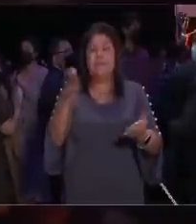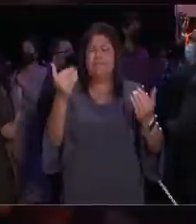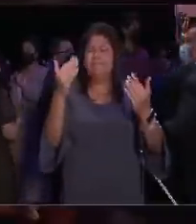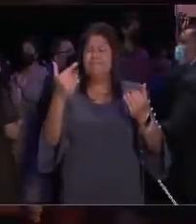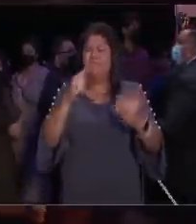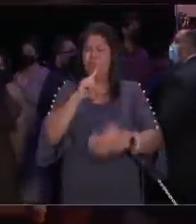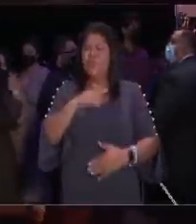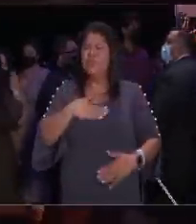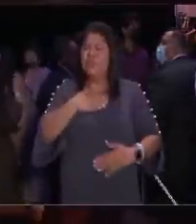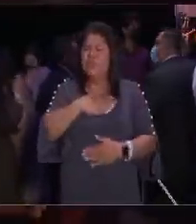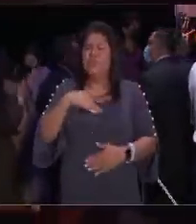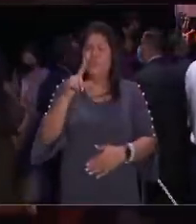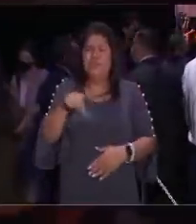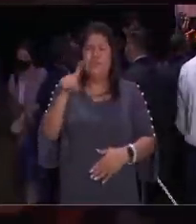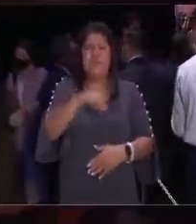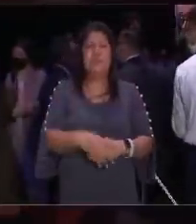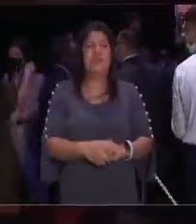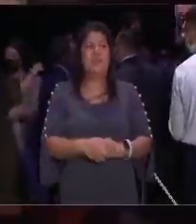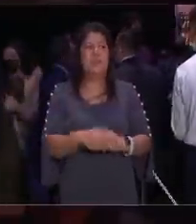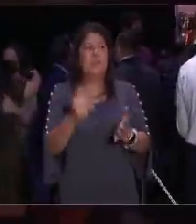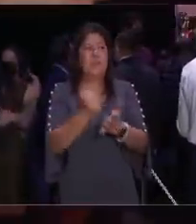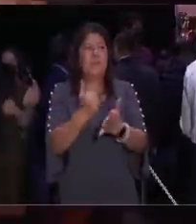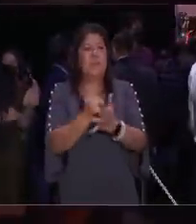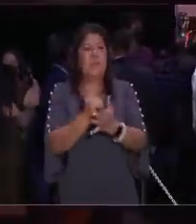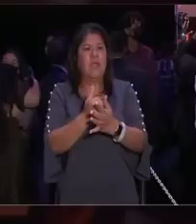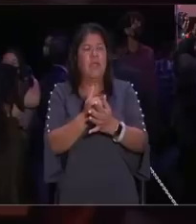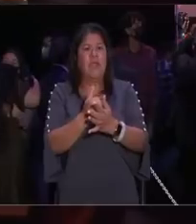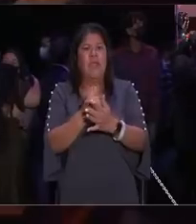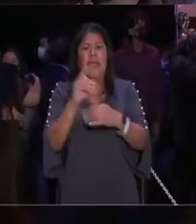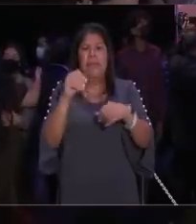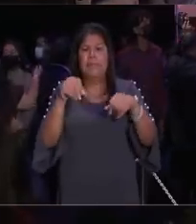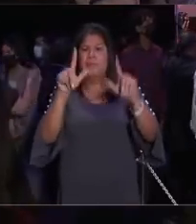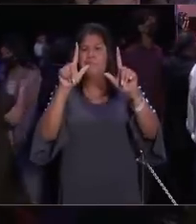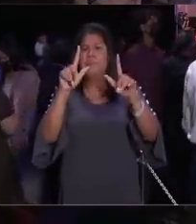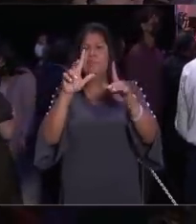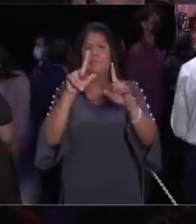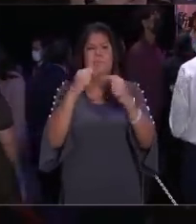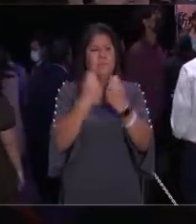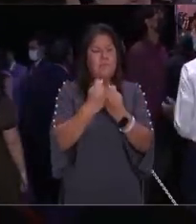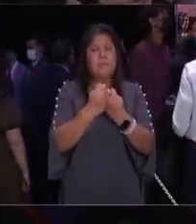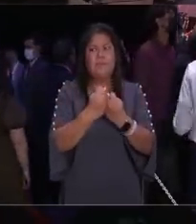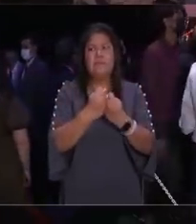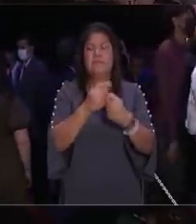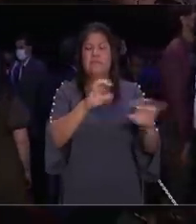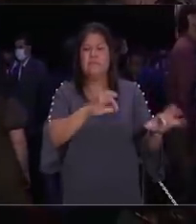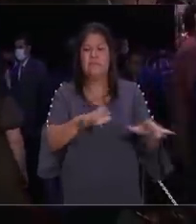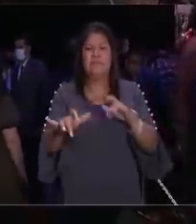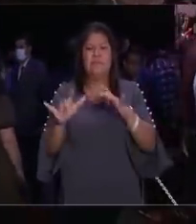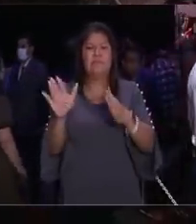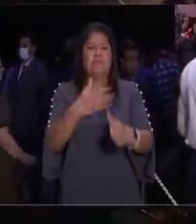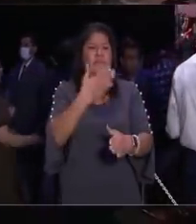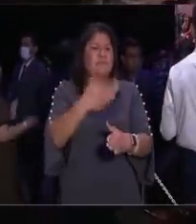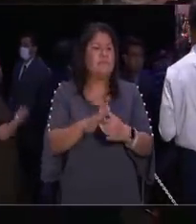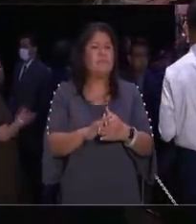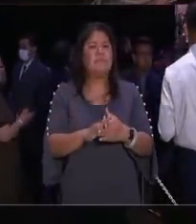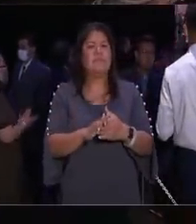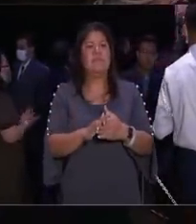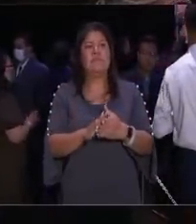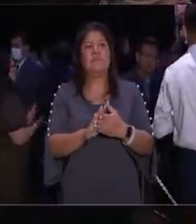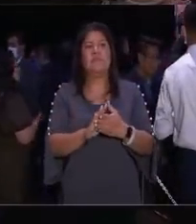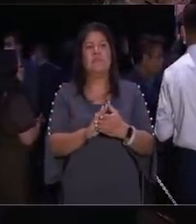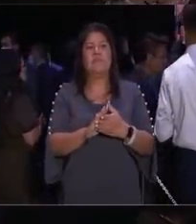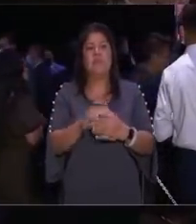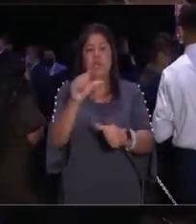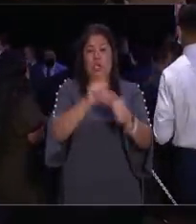on, let's appreciate them. Amen. Our production teams. Praise God, our musicians, our singers,